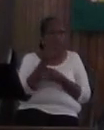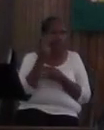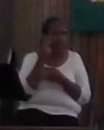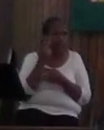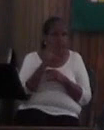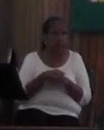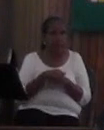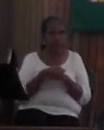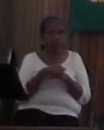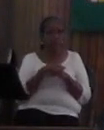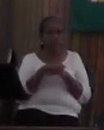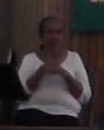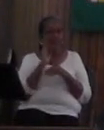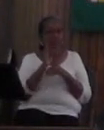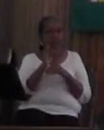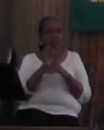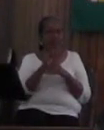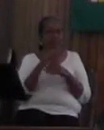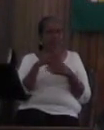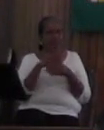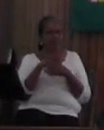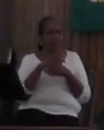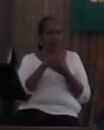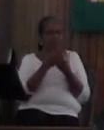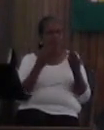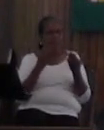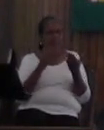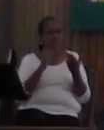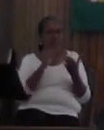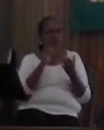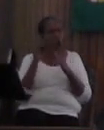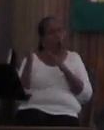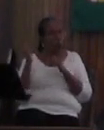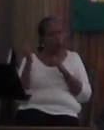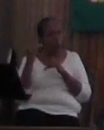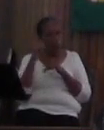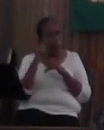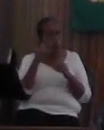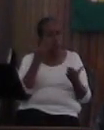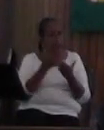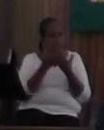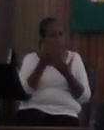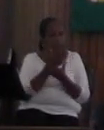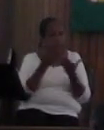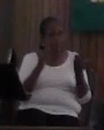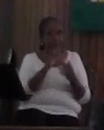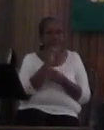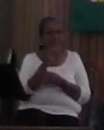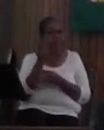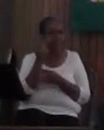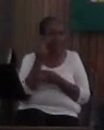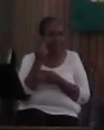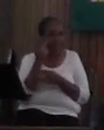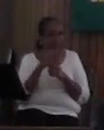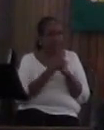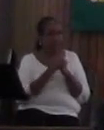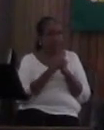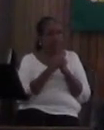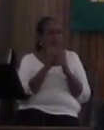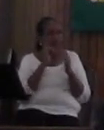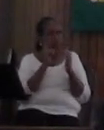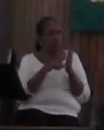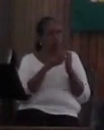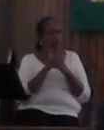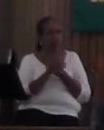substance of things hoped for, the evidence of things not seen. Now, you notice there